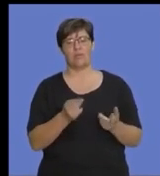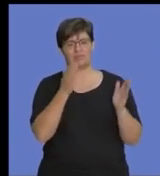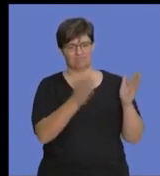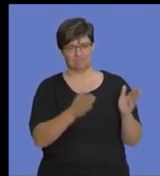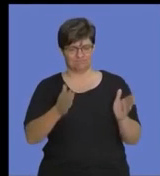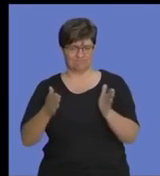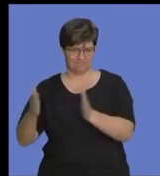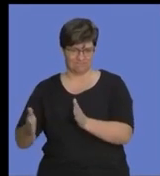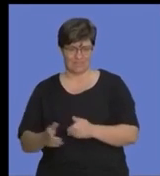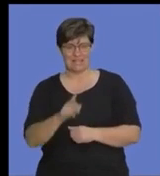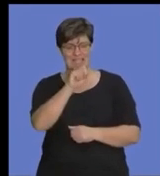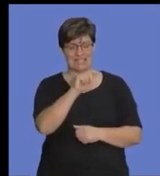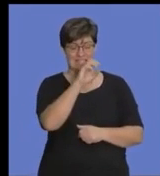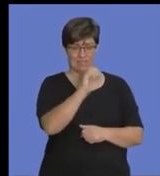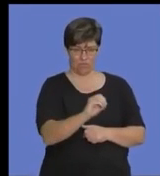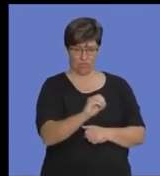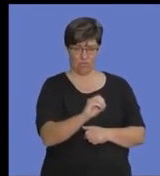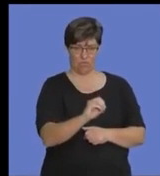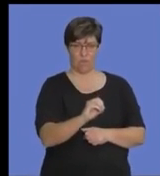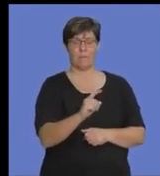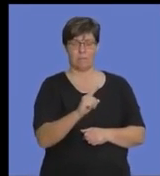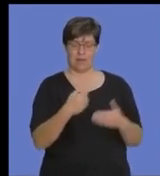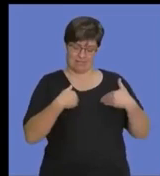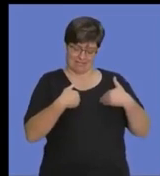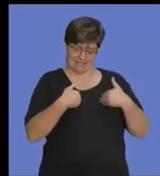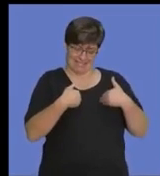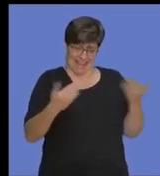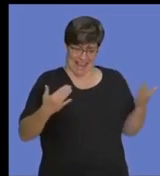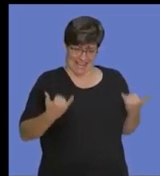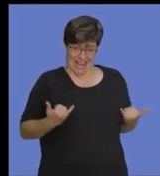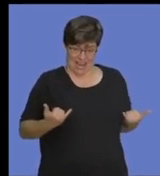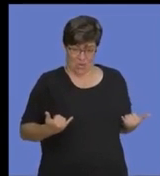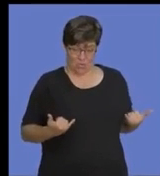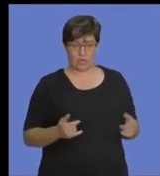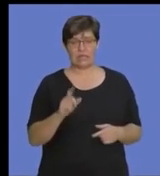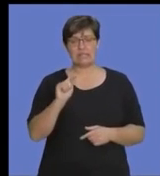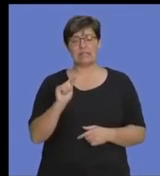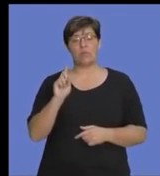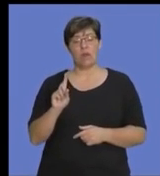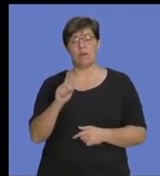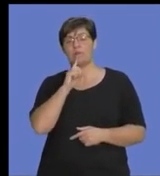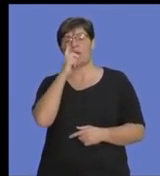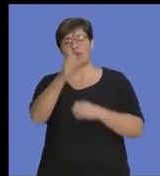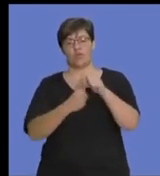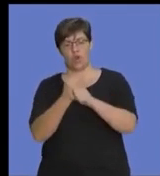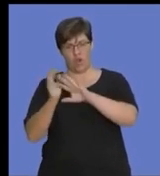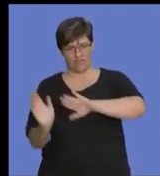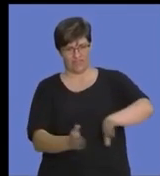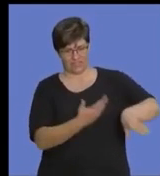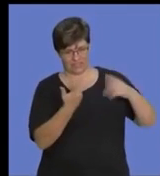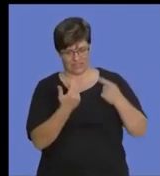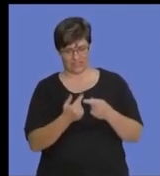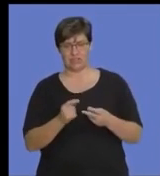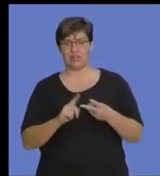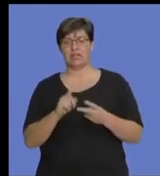on the timeline. So T0 will be when the investment is starting. T1 will be after a year the investment